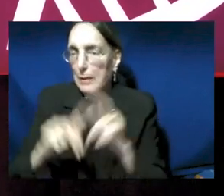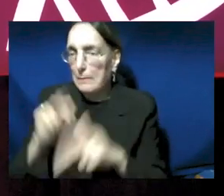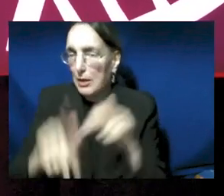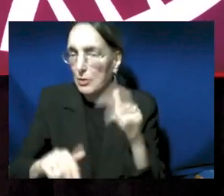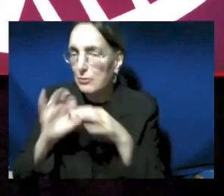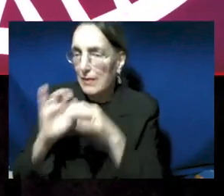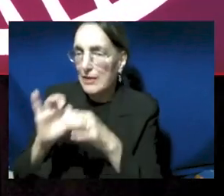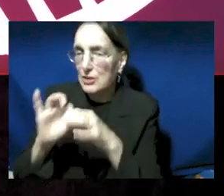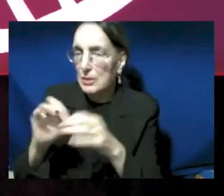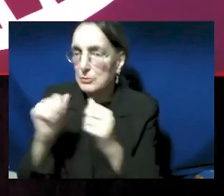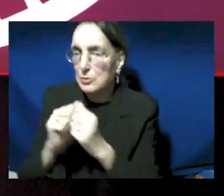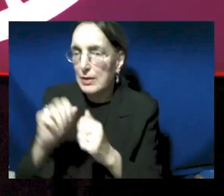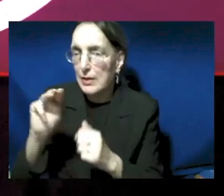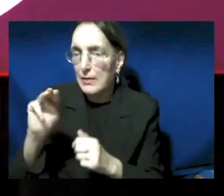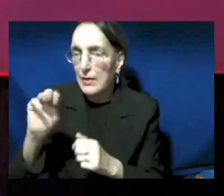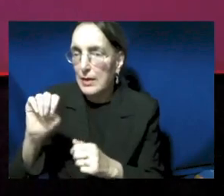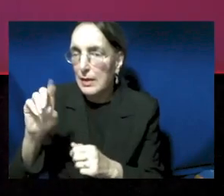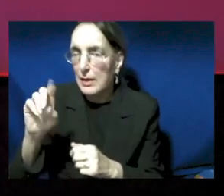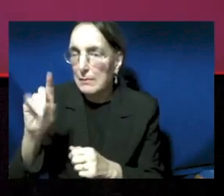invited the media to come on